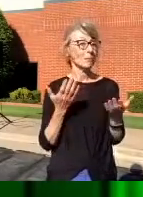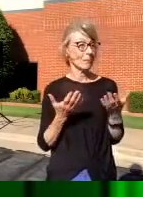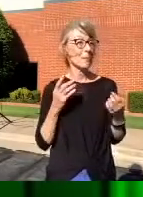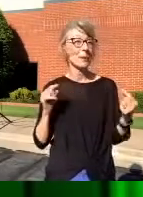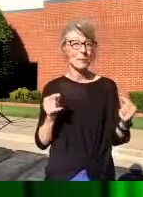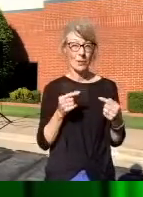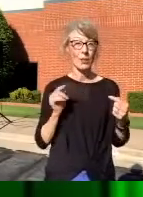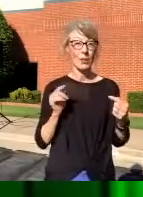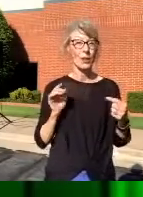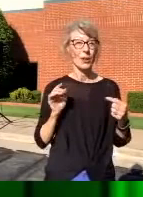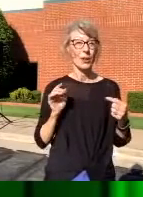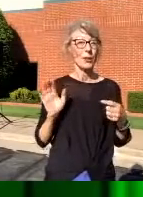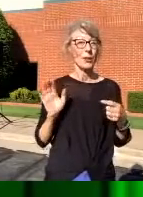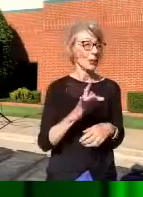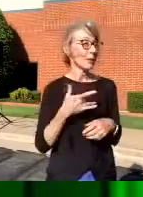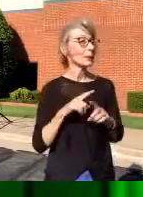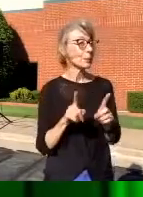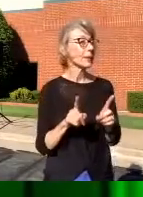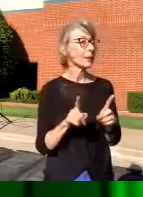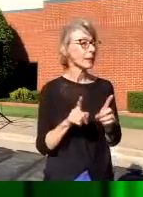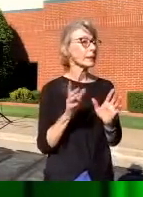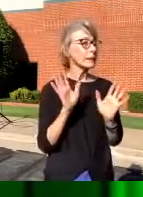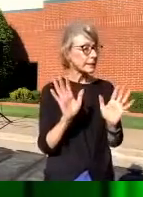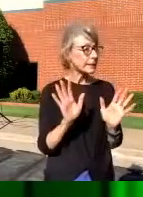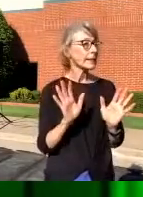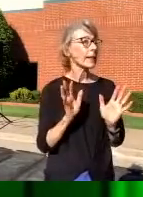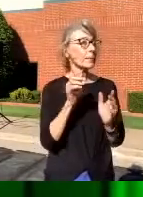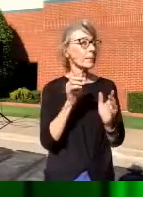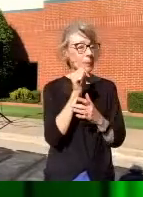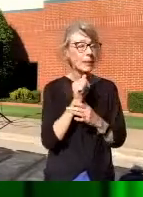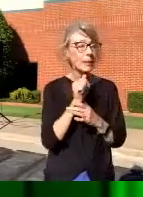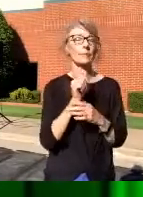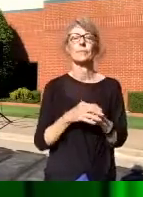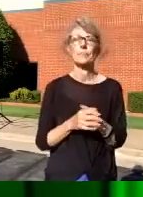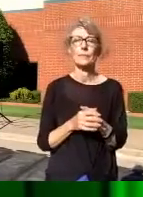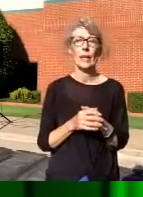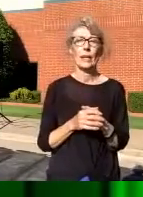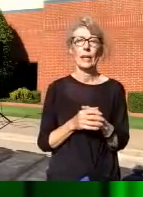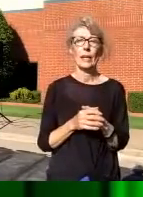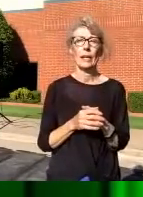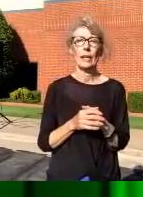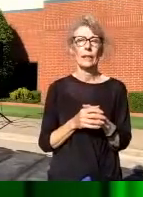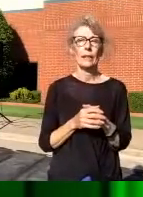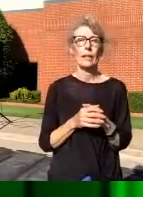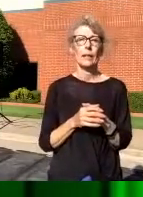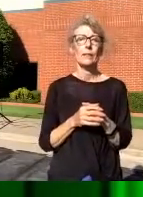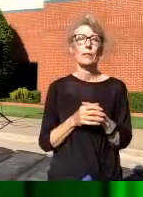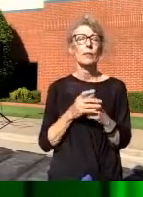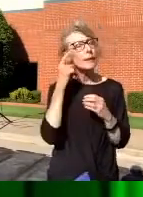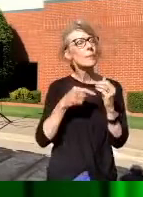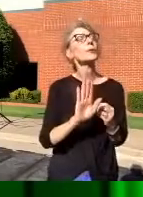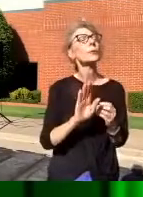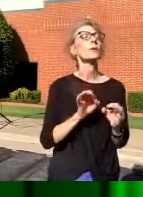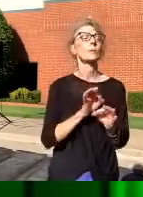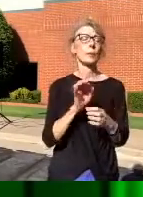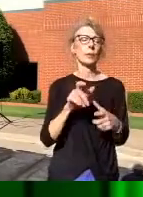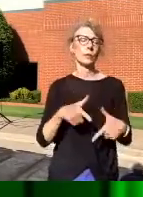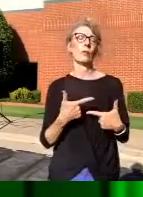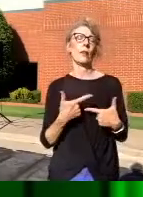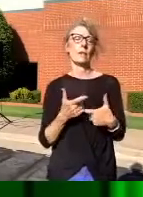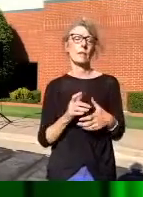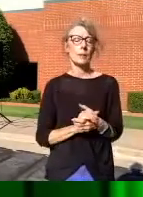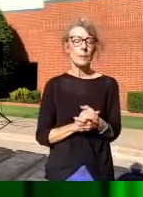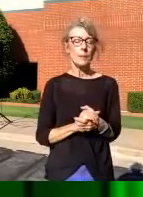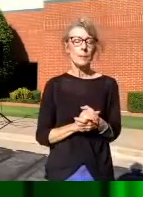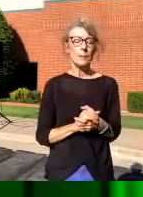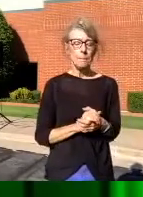but I'm going somewhere with this. But let me ask the question one more way. And again, this is just self-reflection. Just think about your own spiritual life. Do you think